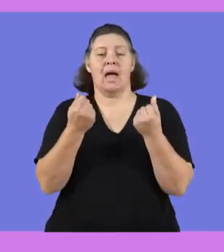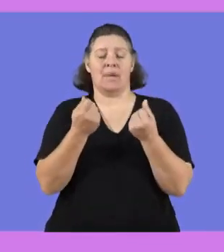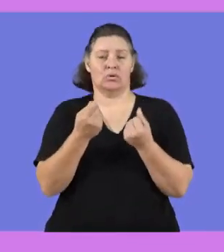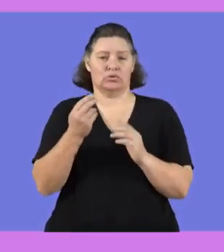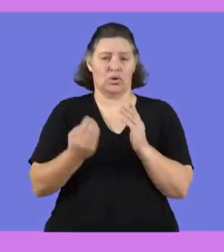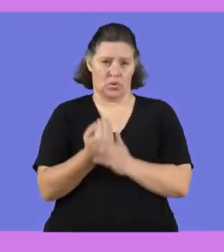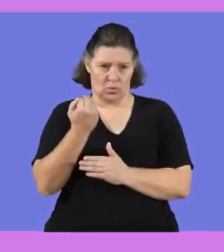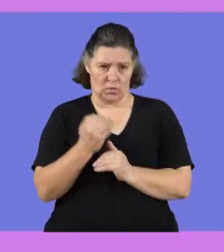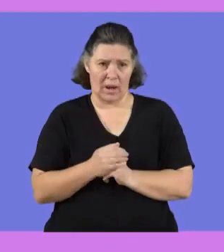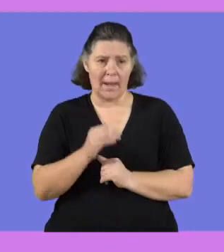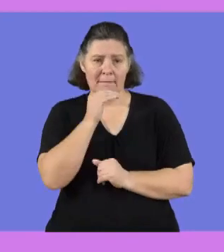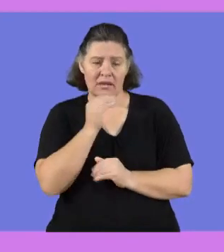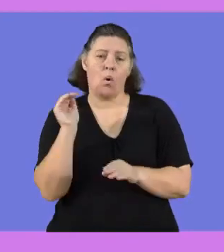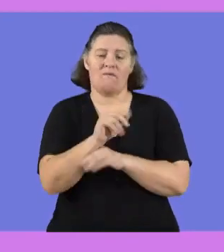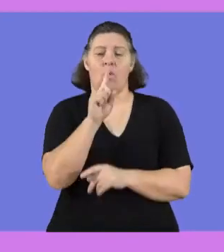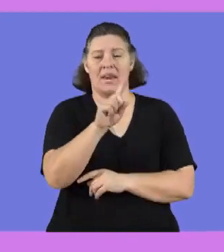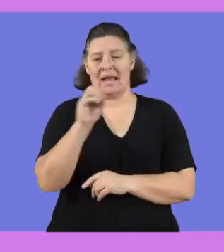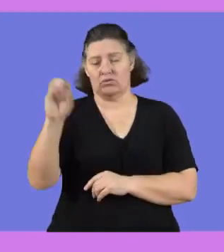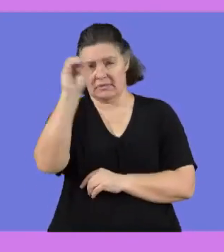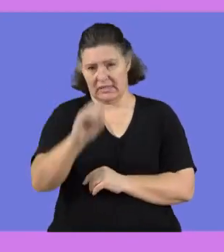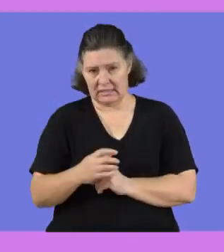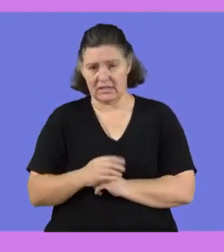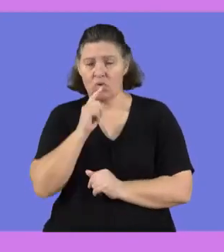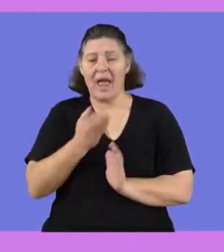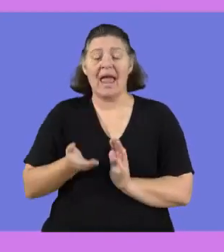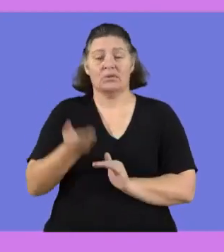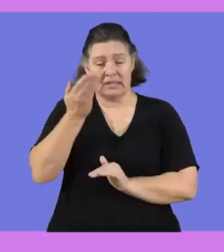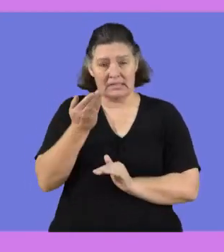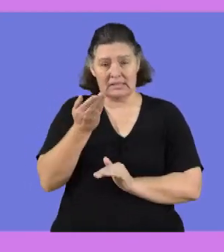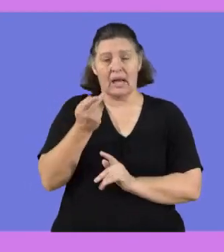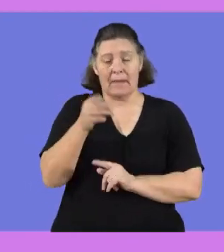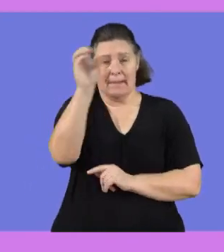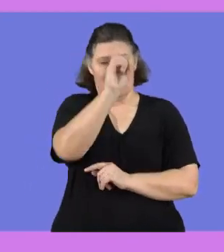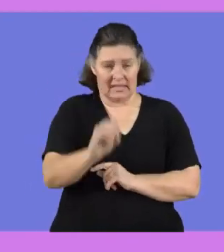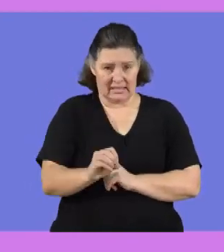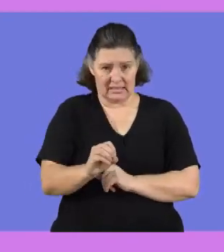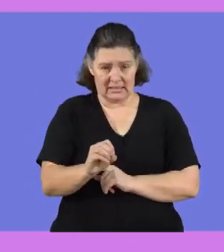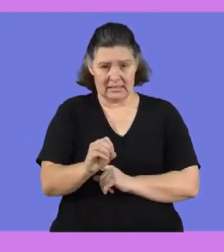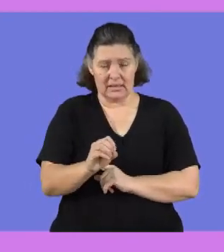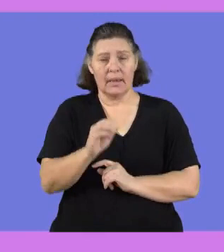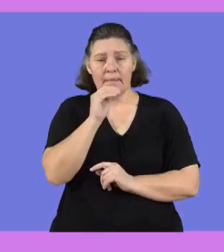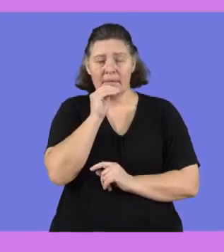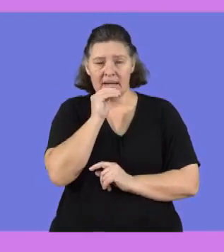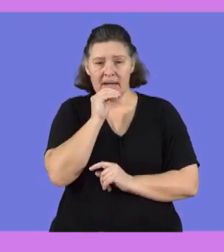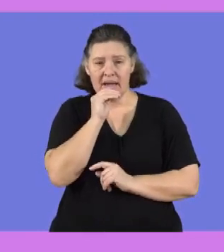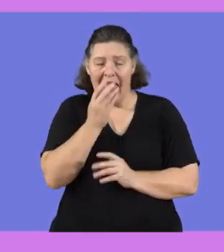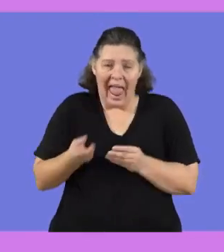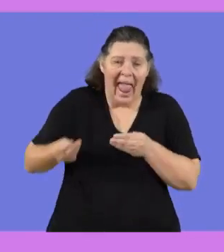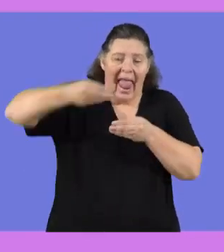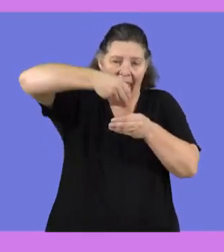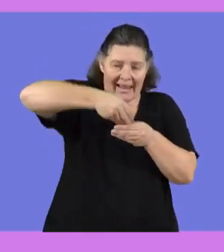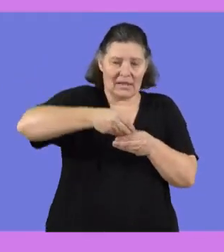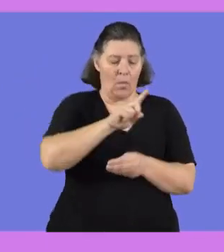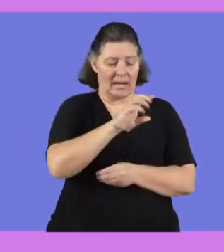now get the new figure, which is more than 100%, because obviously when we say you increase it by a